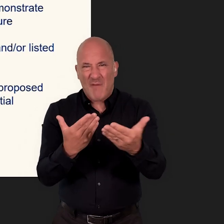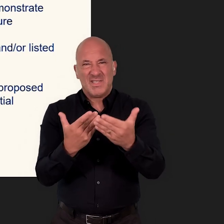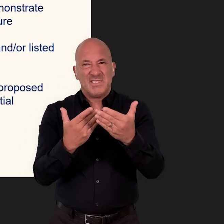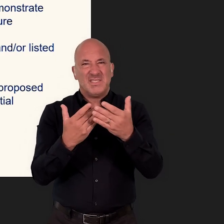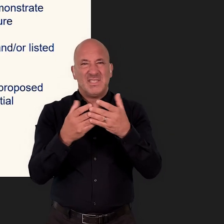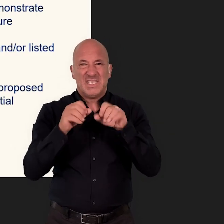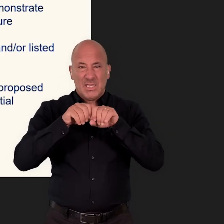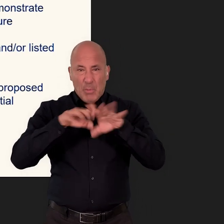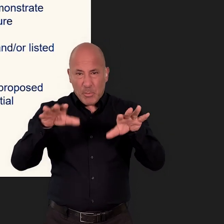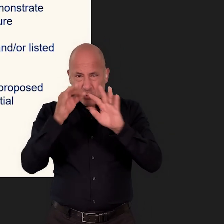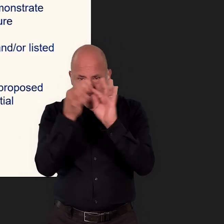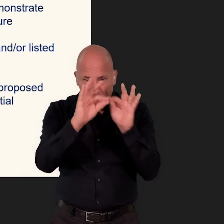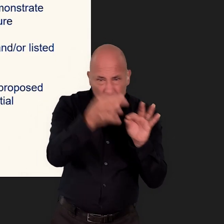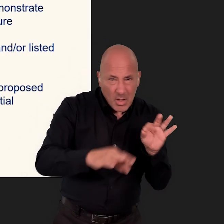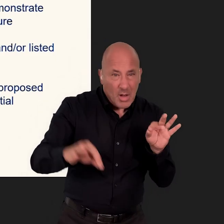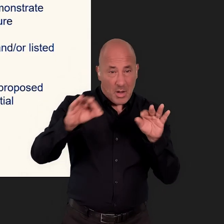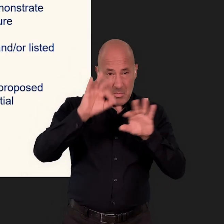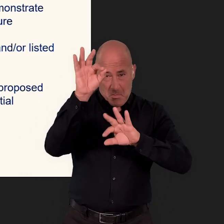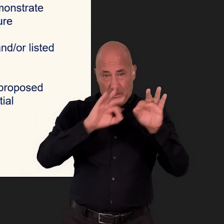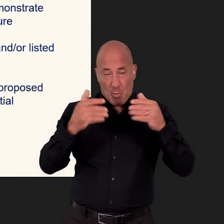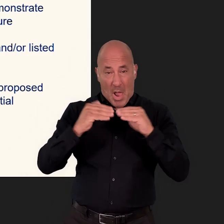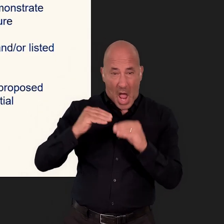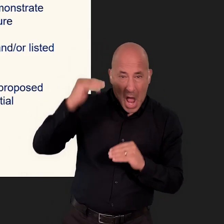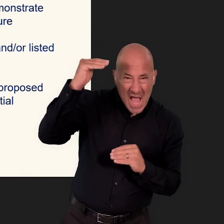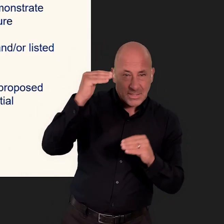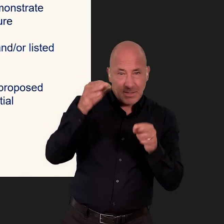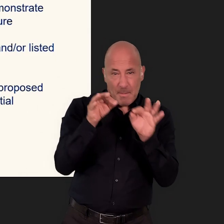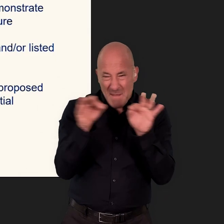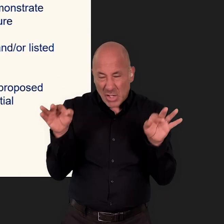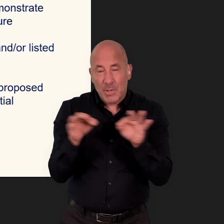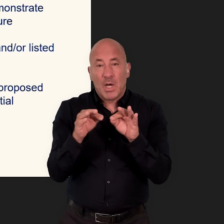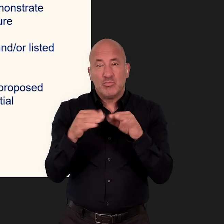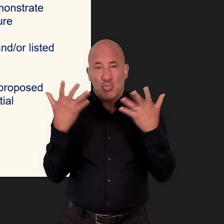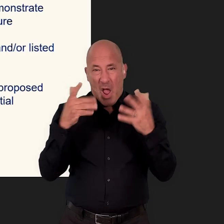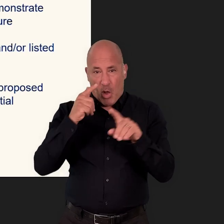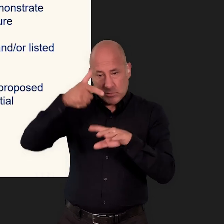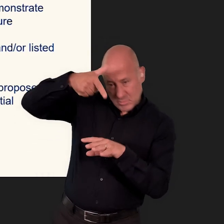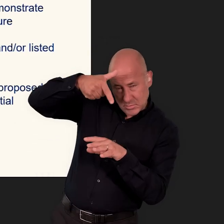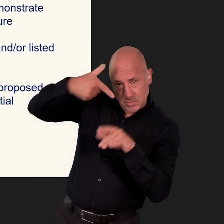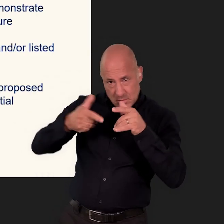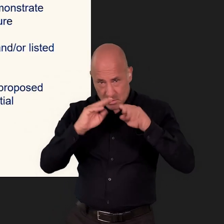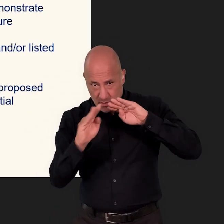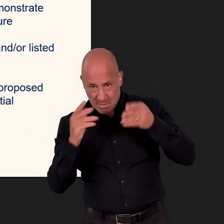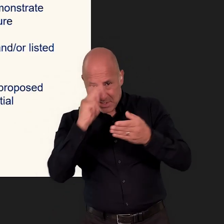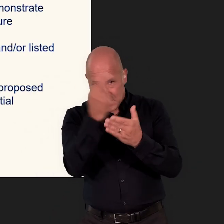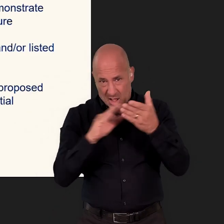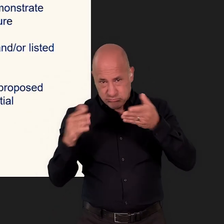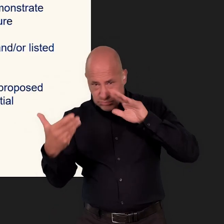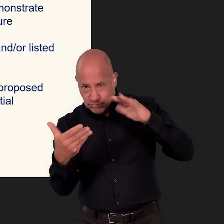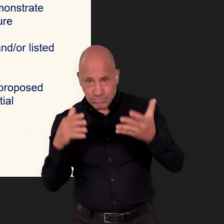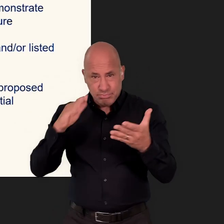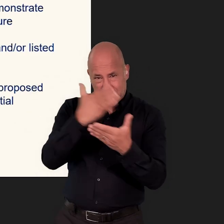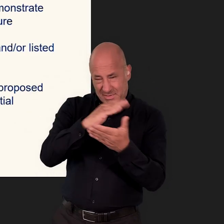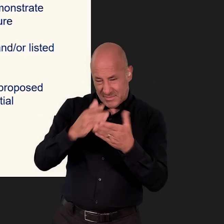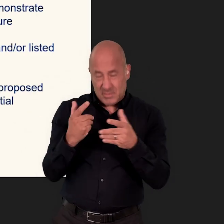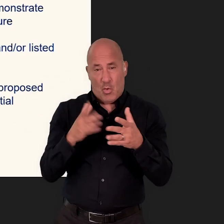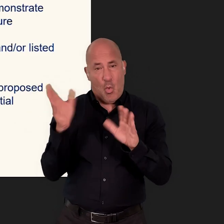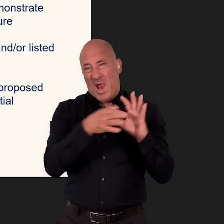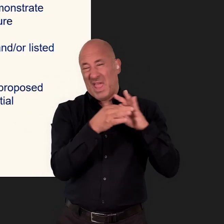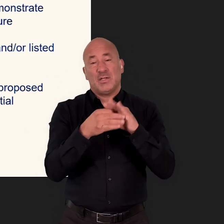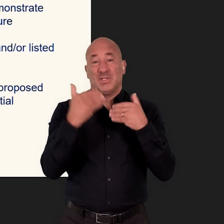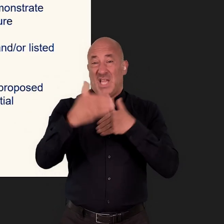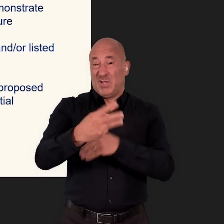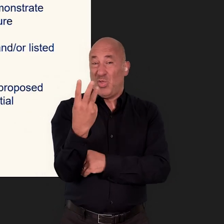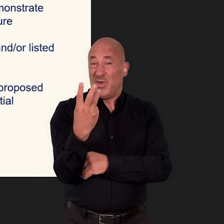and major M&E services distribution routes are drawn to scale, with height dimensions or elevations and